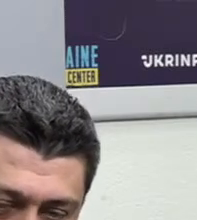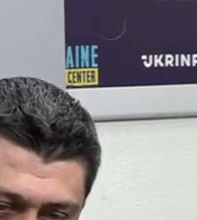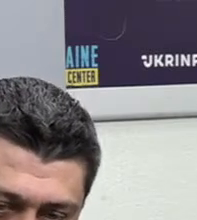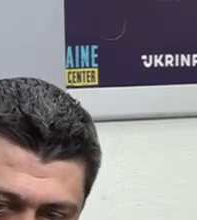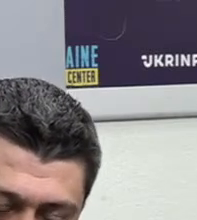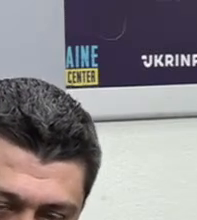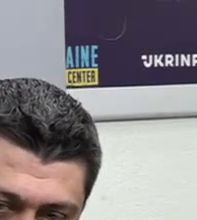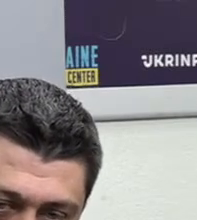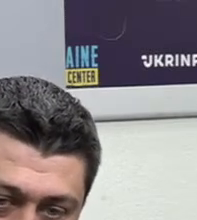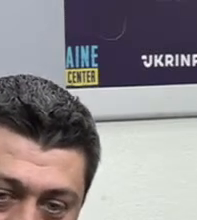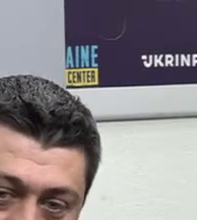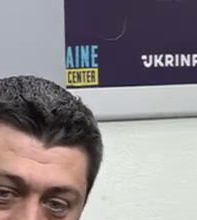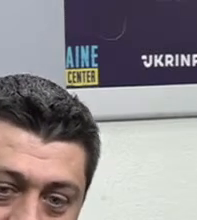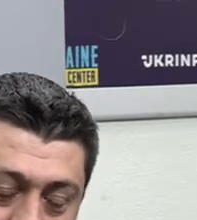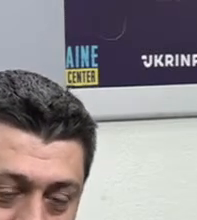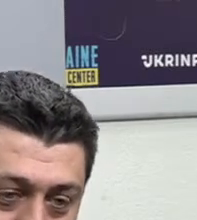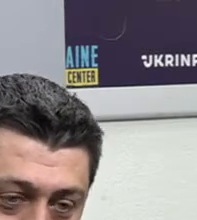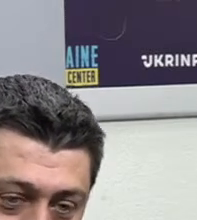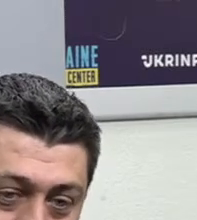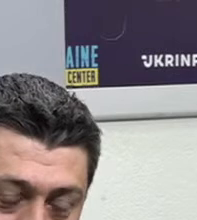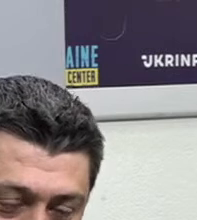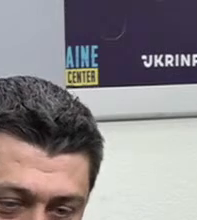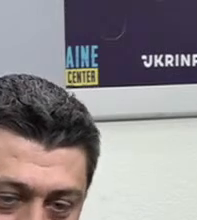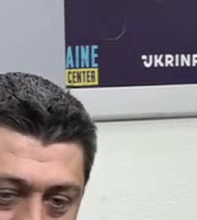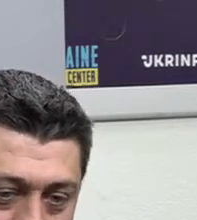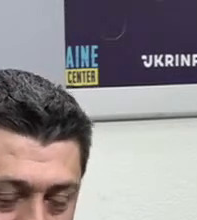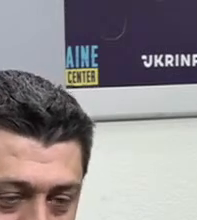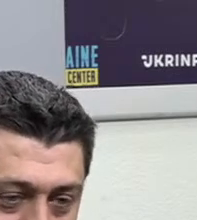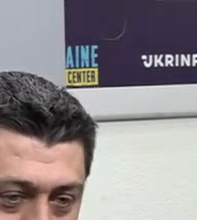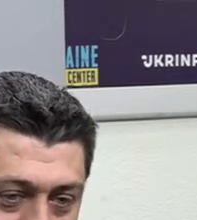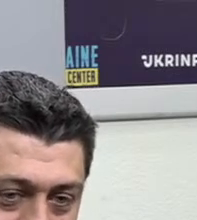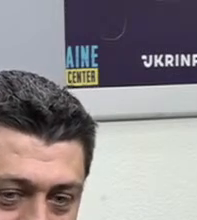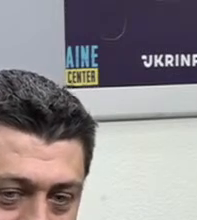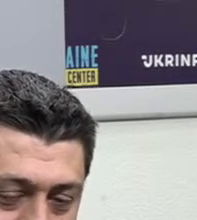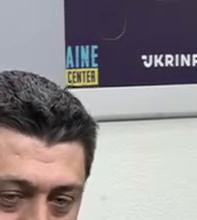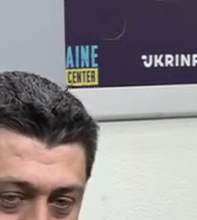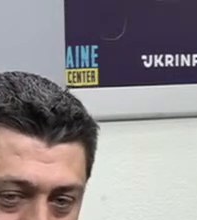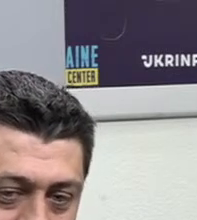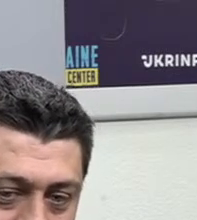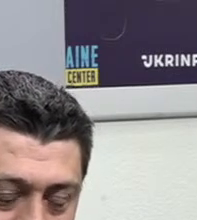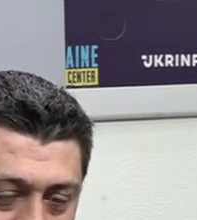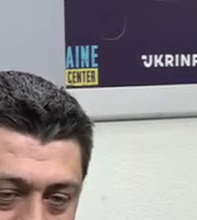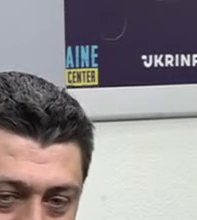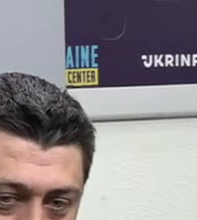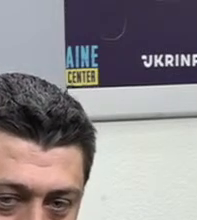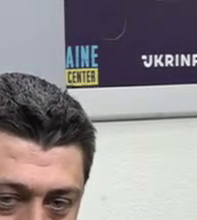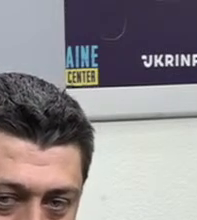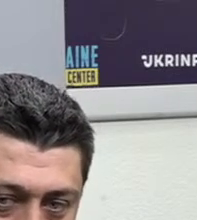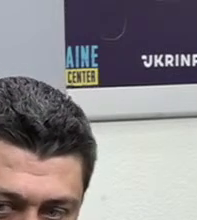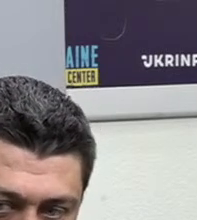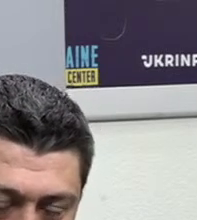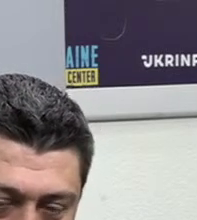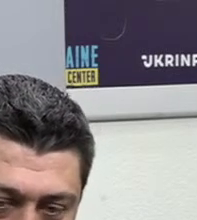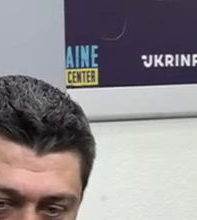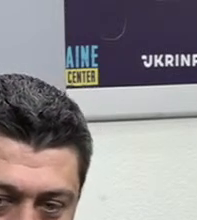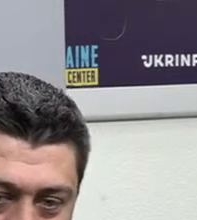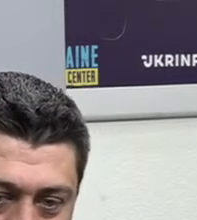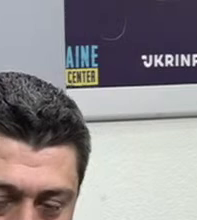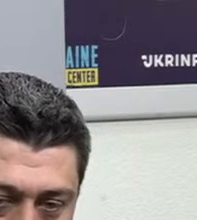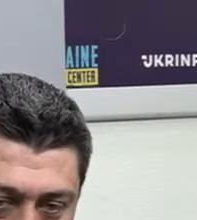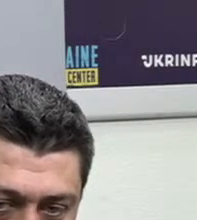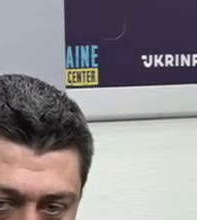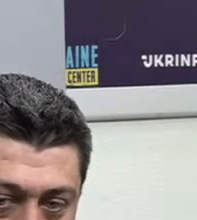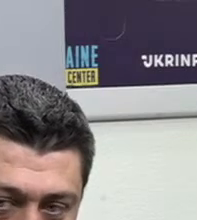unique document that perhaps will see the light of the day in our country, believe me, this will systematize